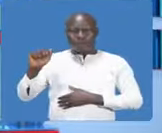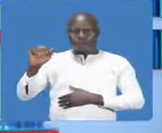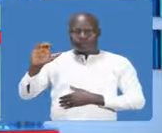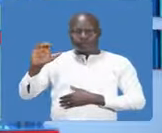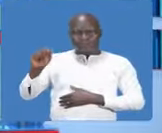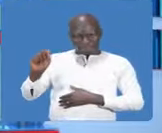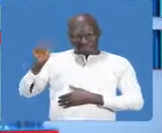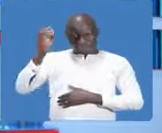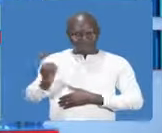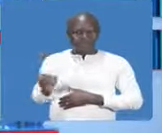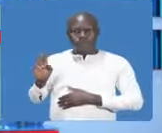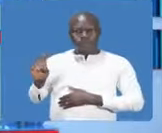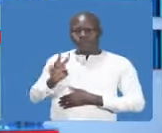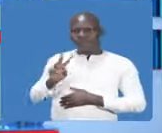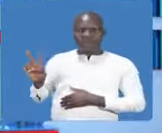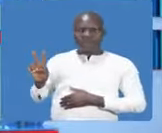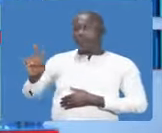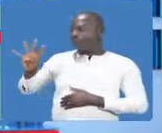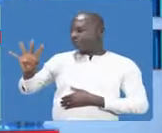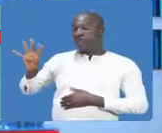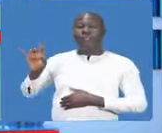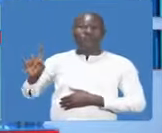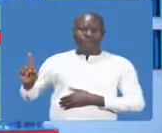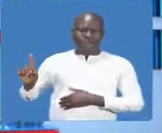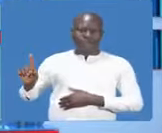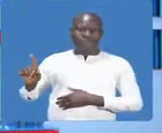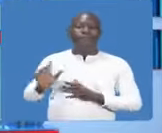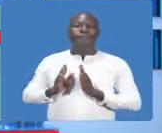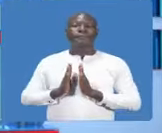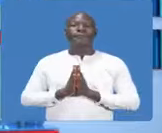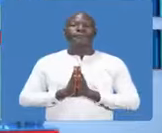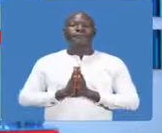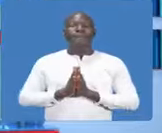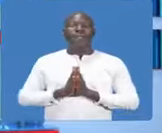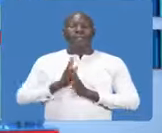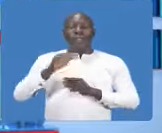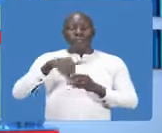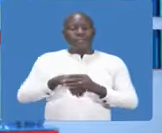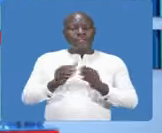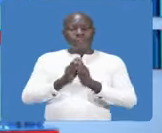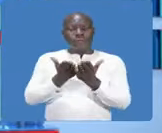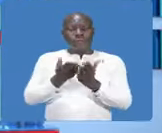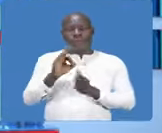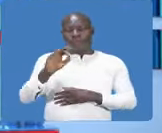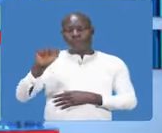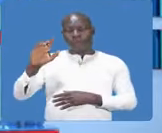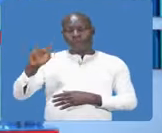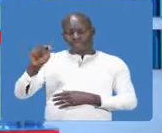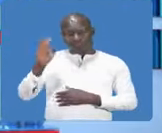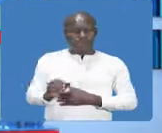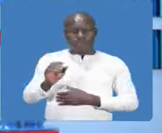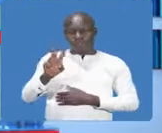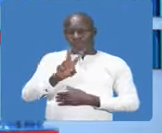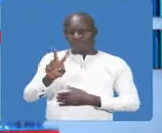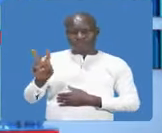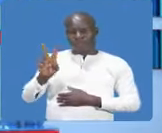no enchemo aduanan baako me kire Acts chapter 2 verse 41 na asamo a ebaaye ene se